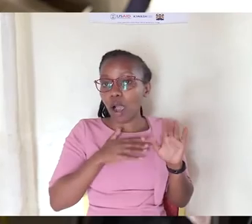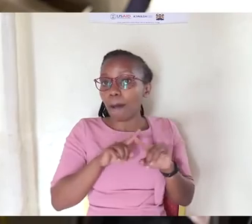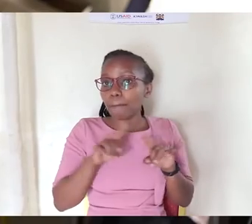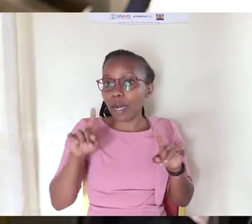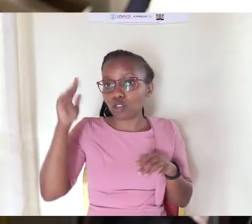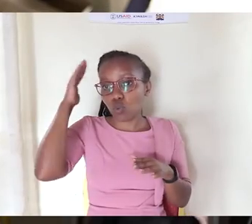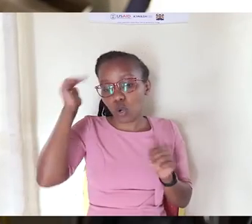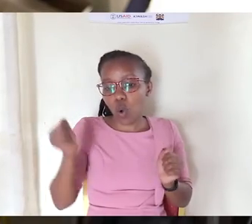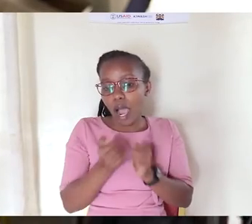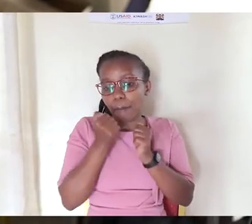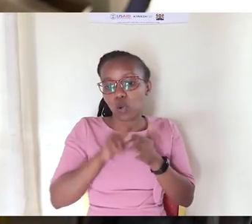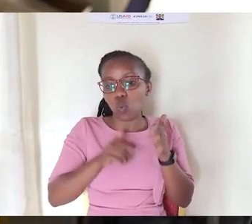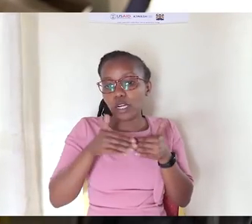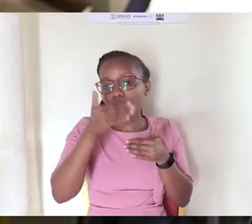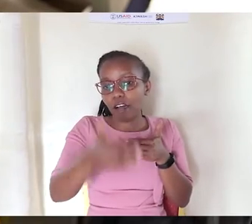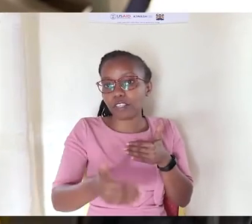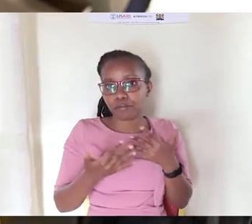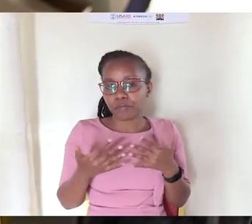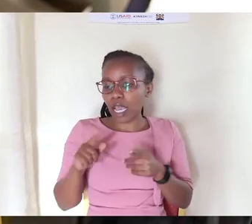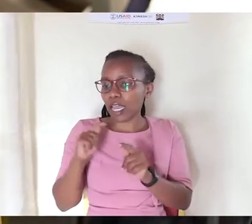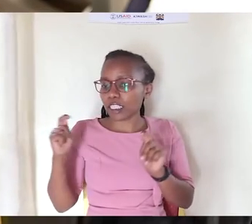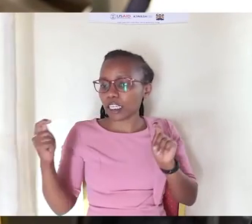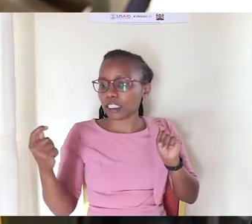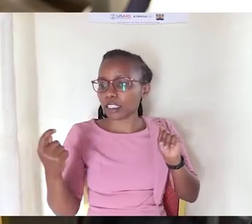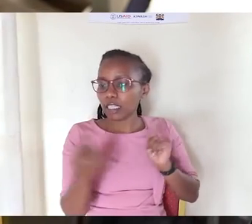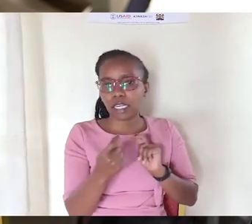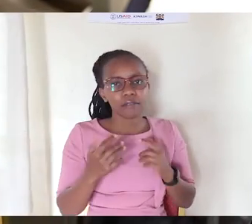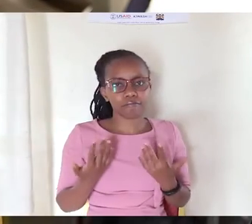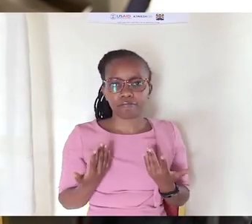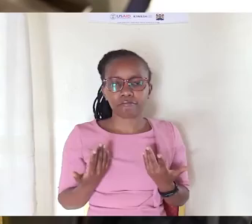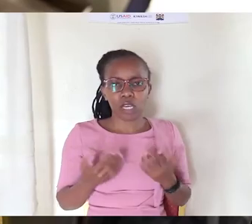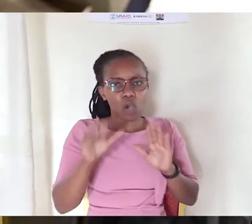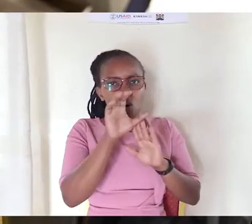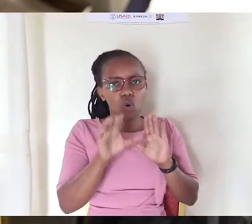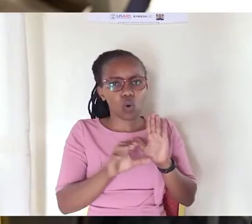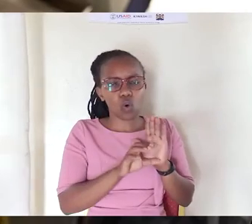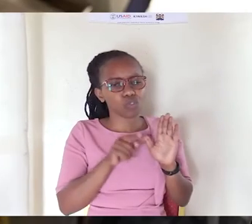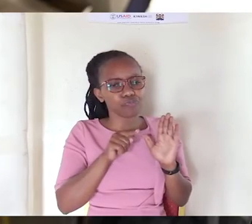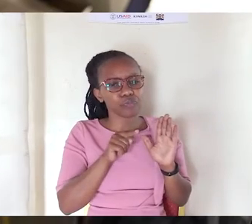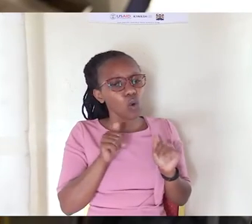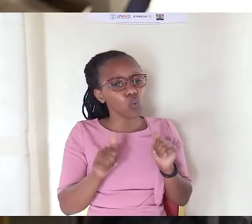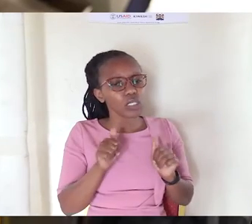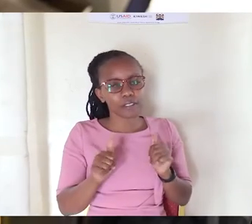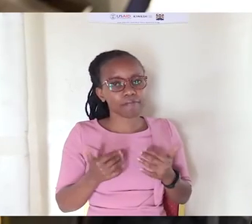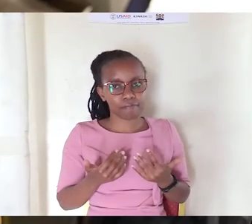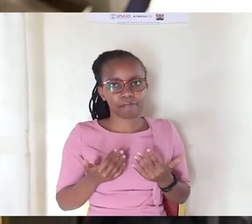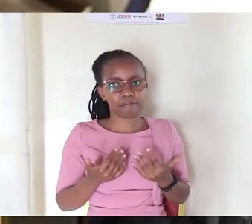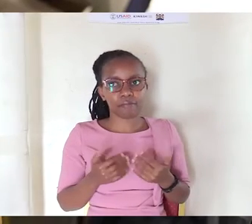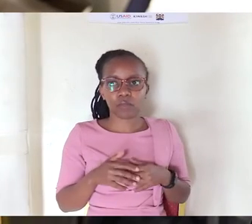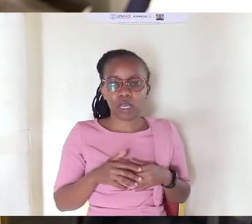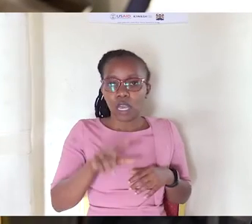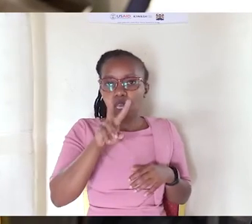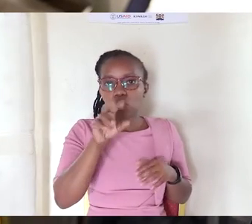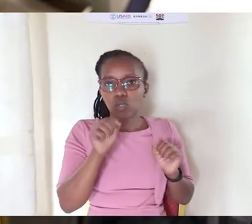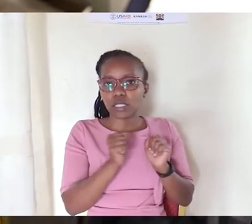know what happened after that. It has transitioned into something where we ask ourselves, which constitution are we talking about? The one of